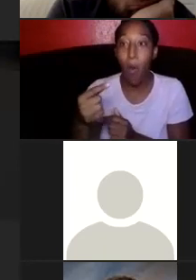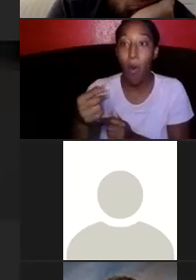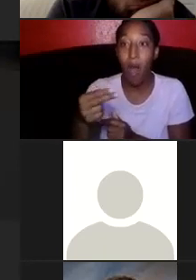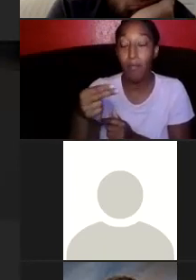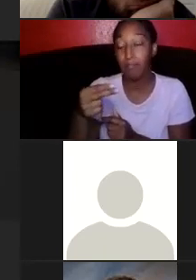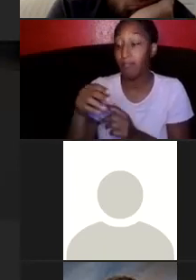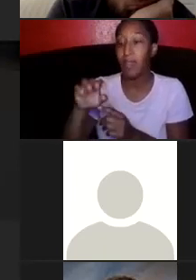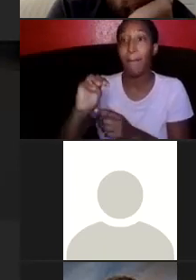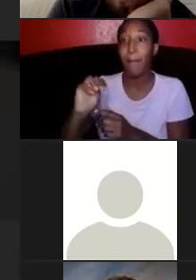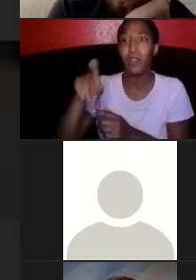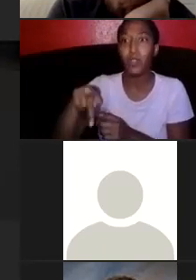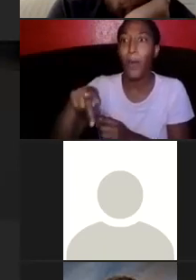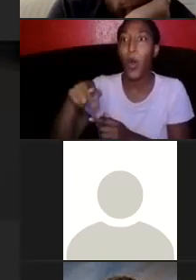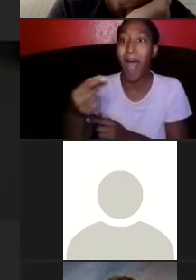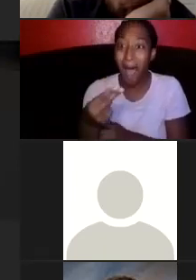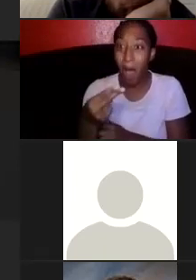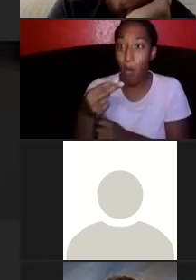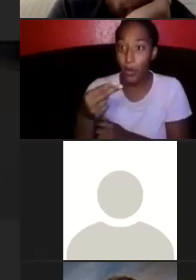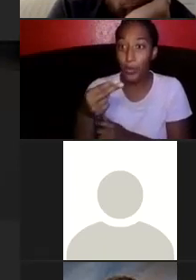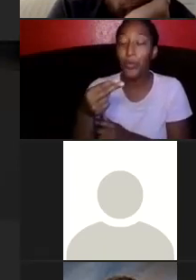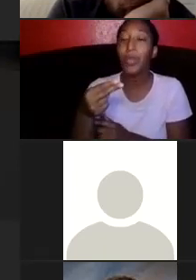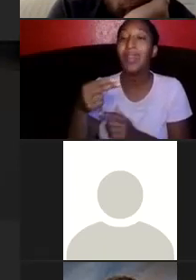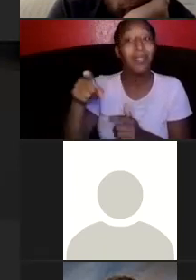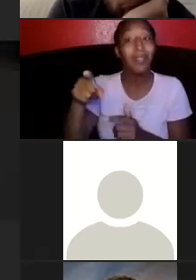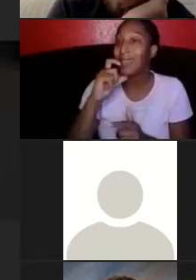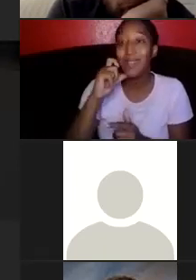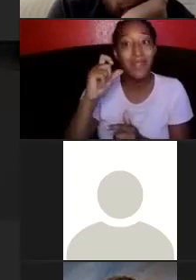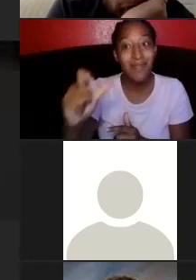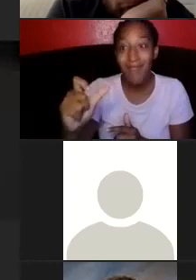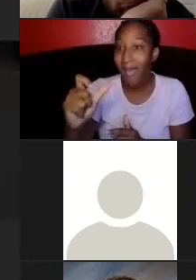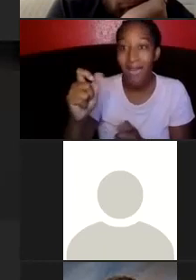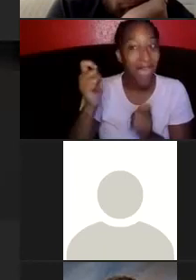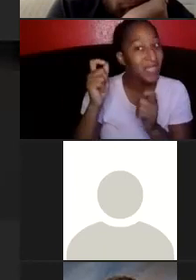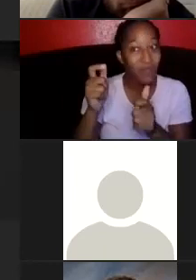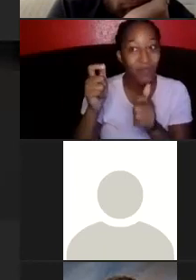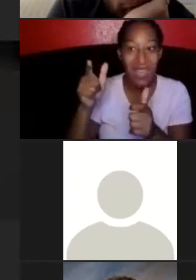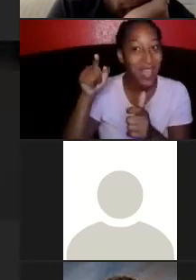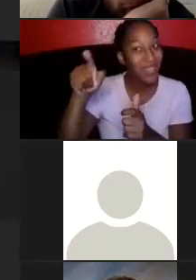is not going to be moving nearly as fast as this satellite.